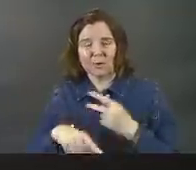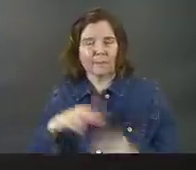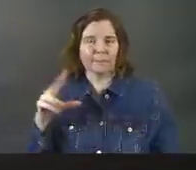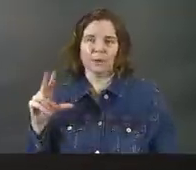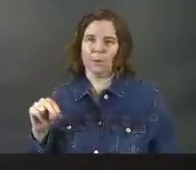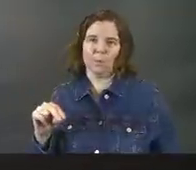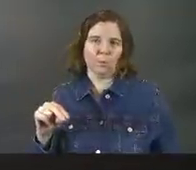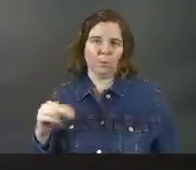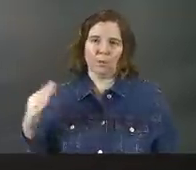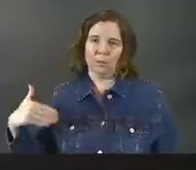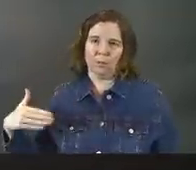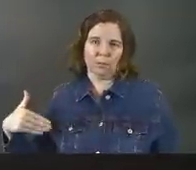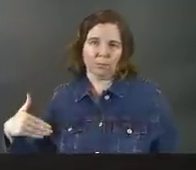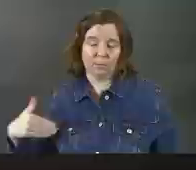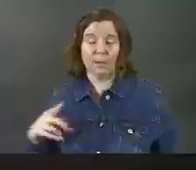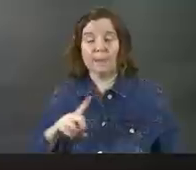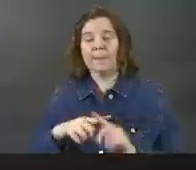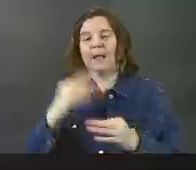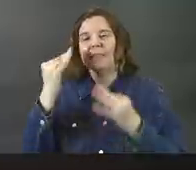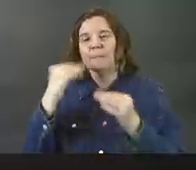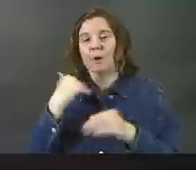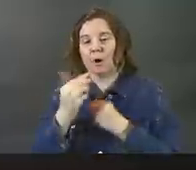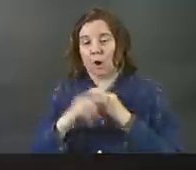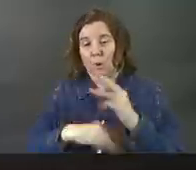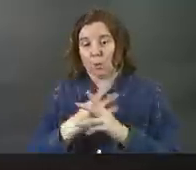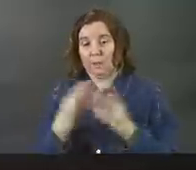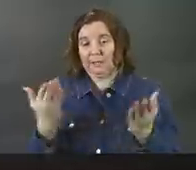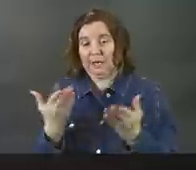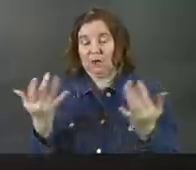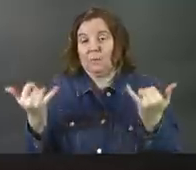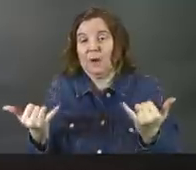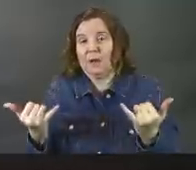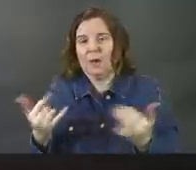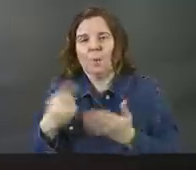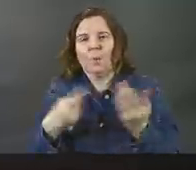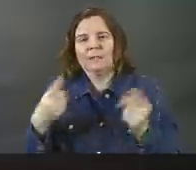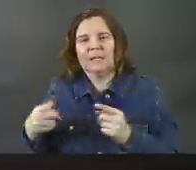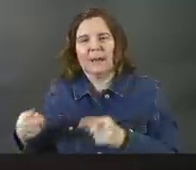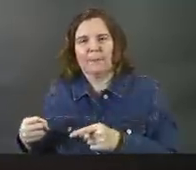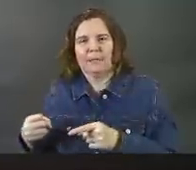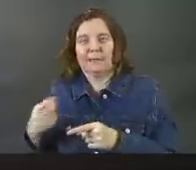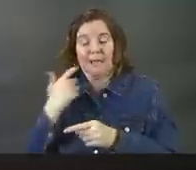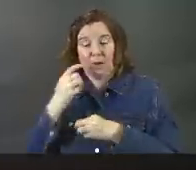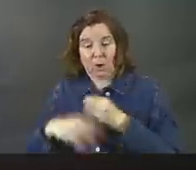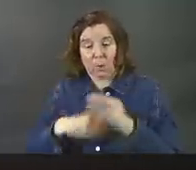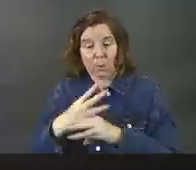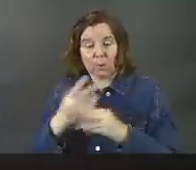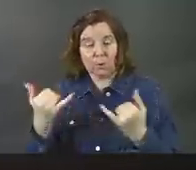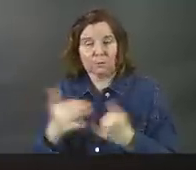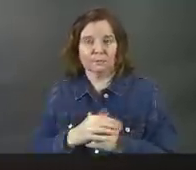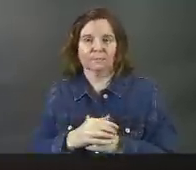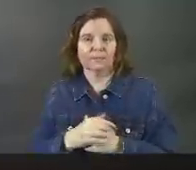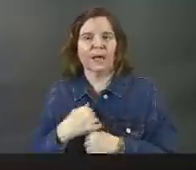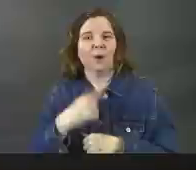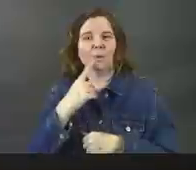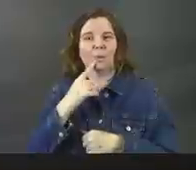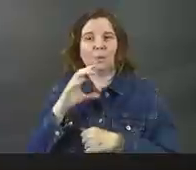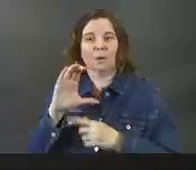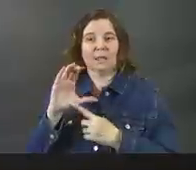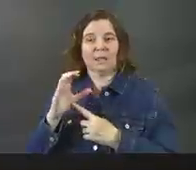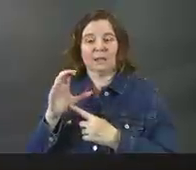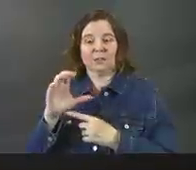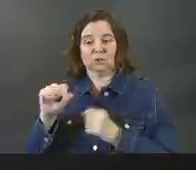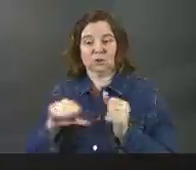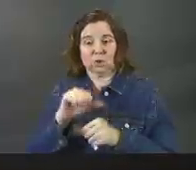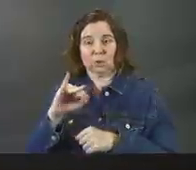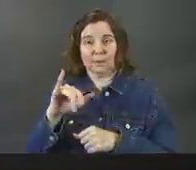No. Let's think about our world right here, right now. What's happening in our world? I would say the climate on social